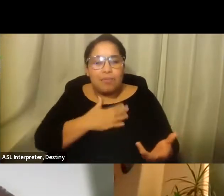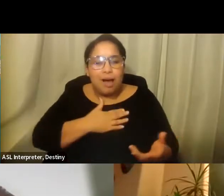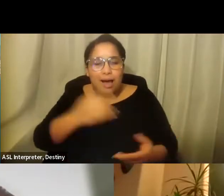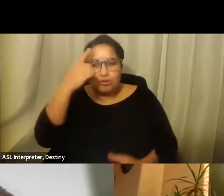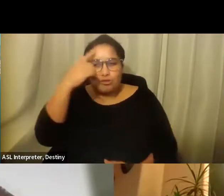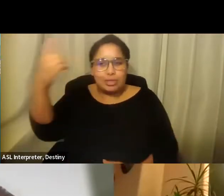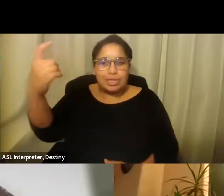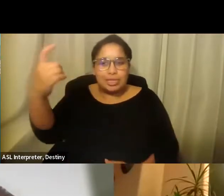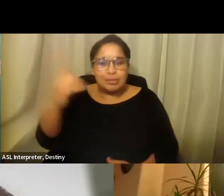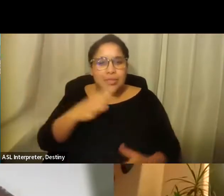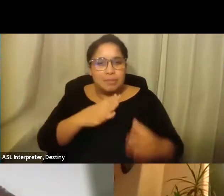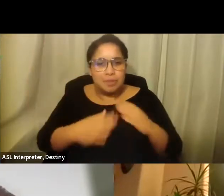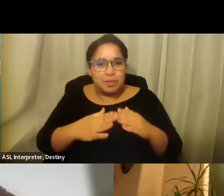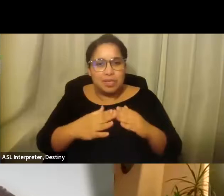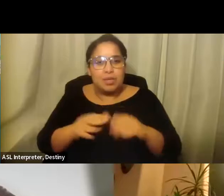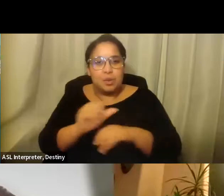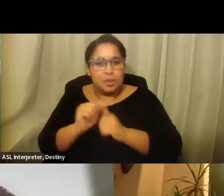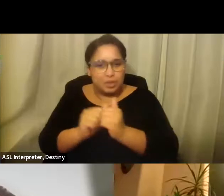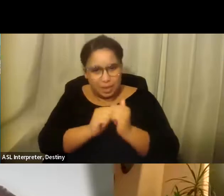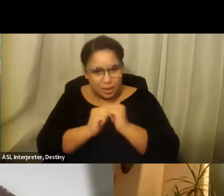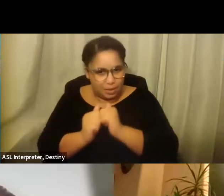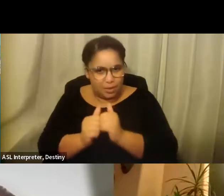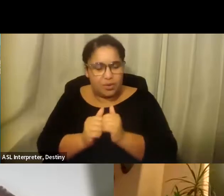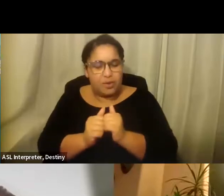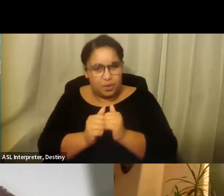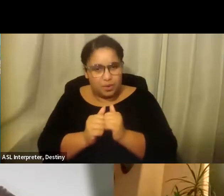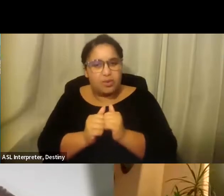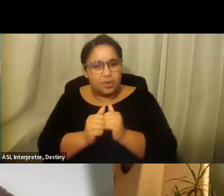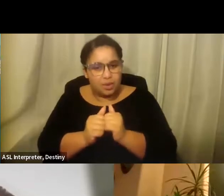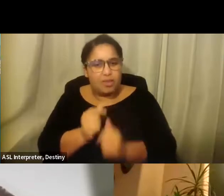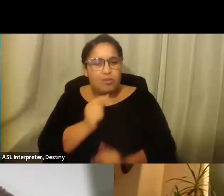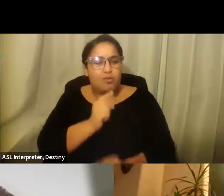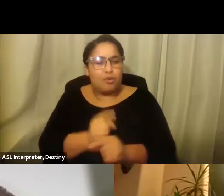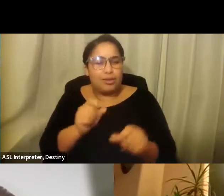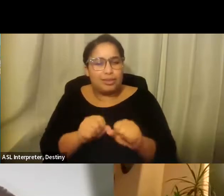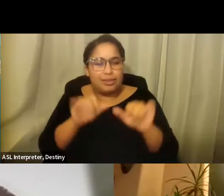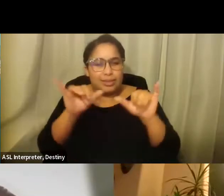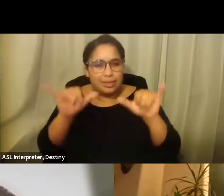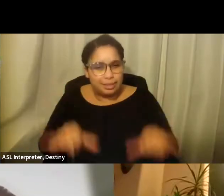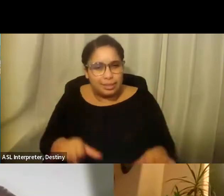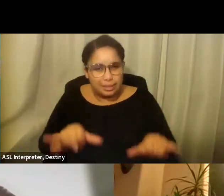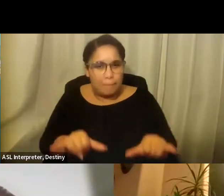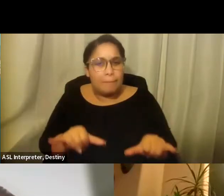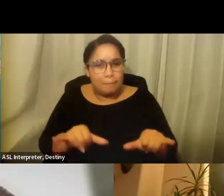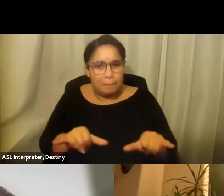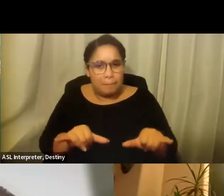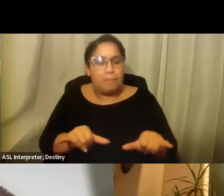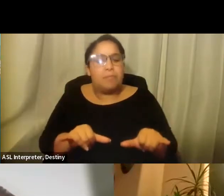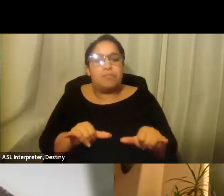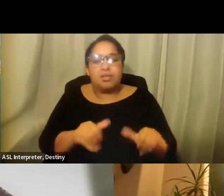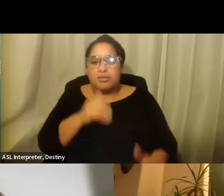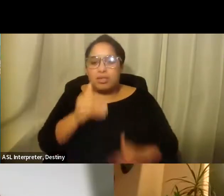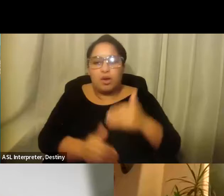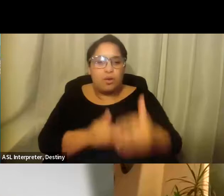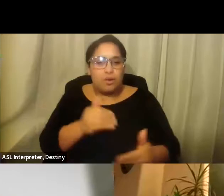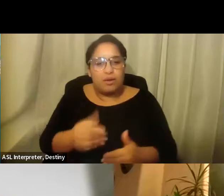that we come together as a community to get the right system in place for our citizens, because